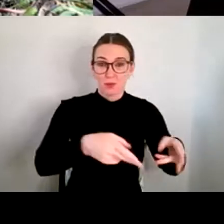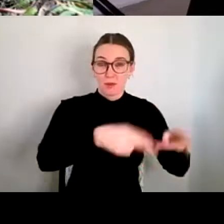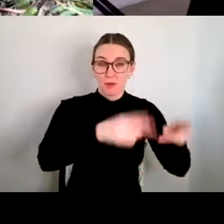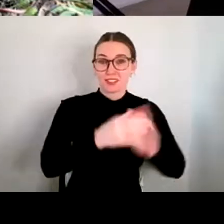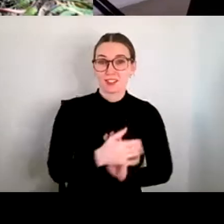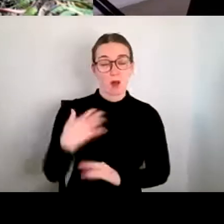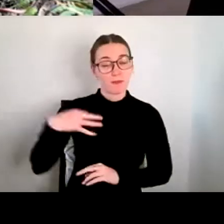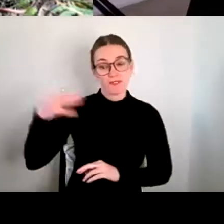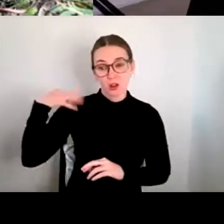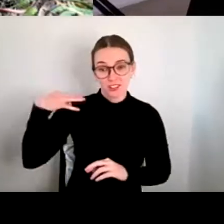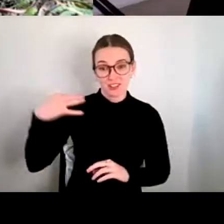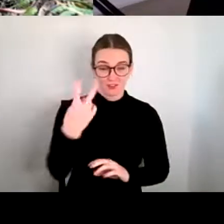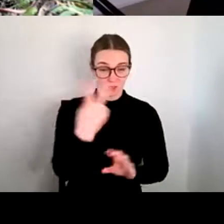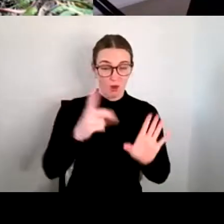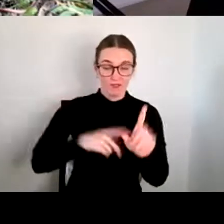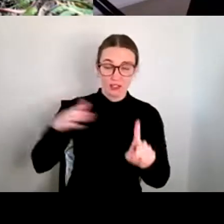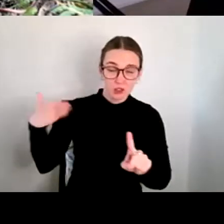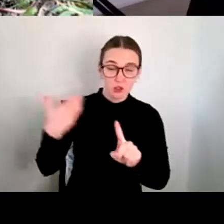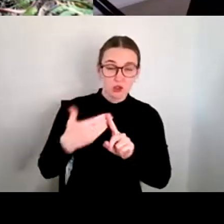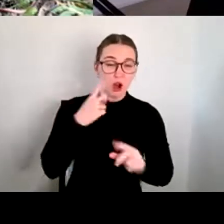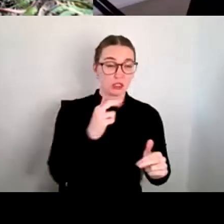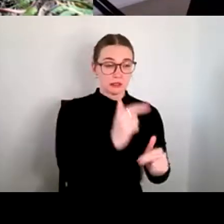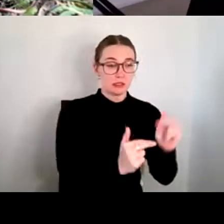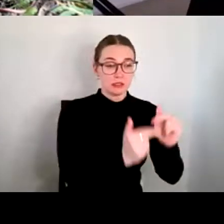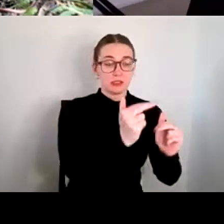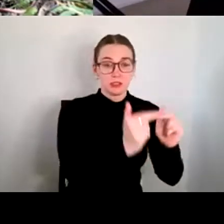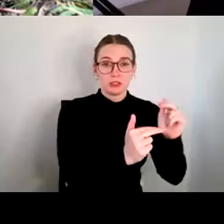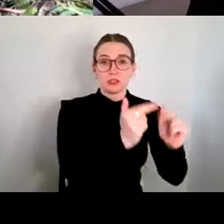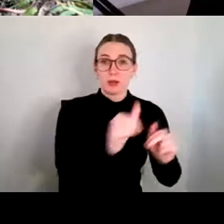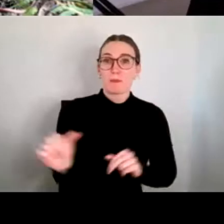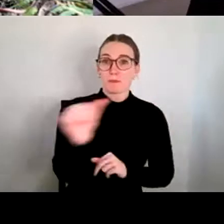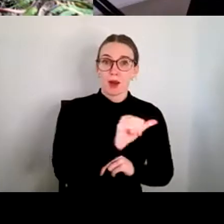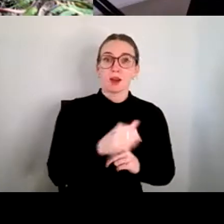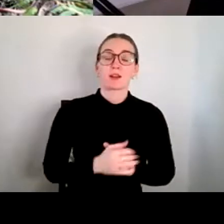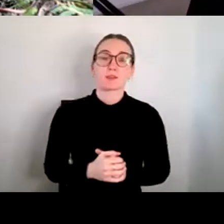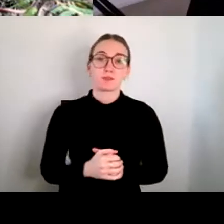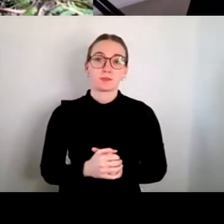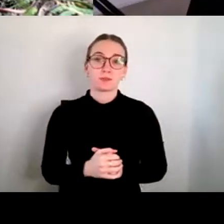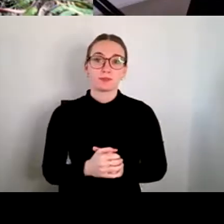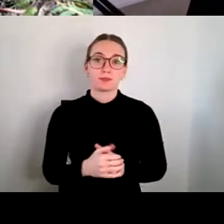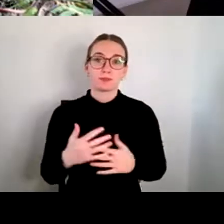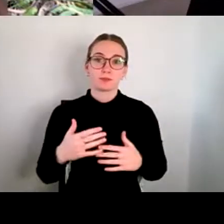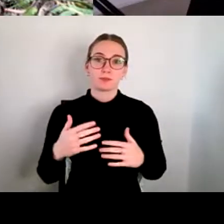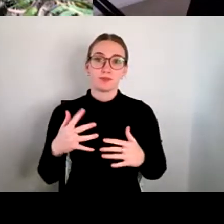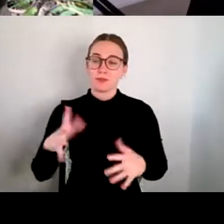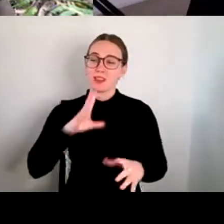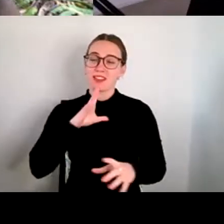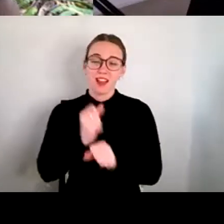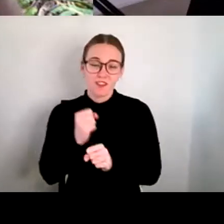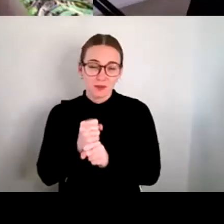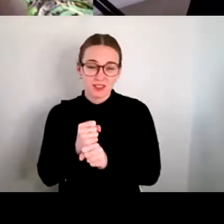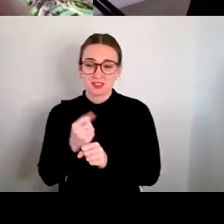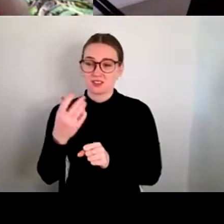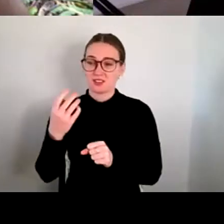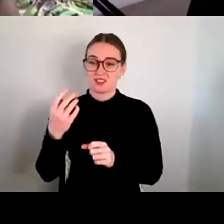get Bamali back on track. The high level of interference by government in terms of any kind of sponsorship